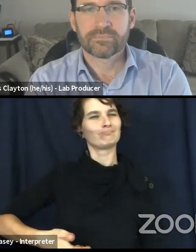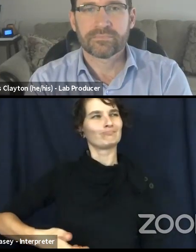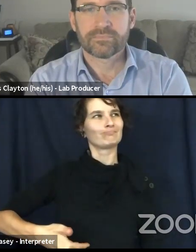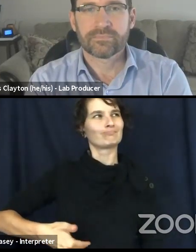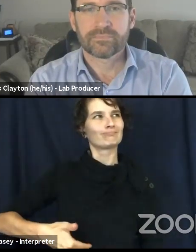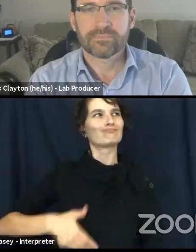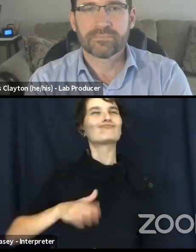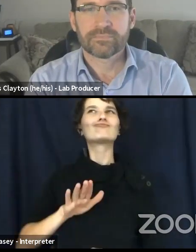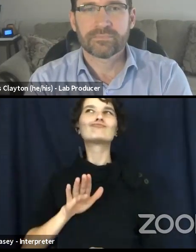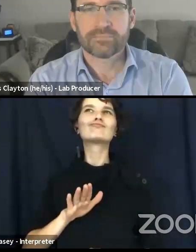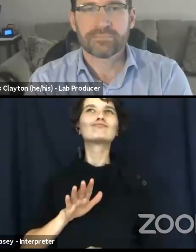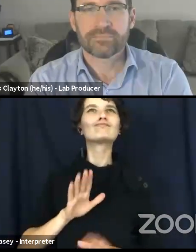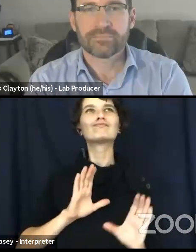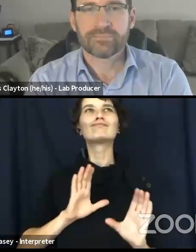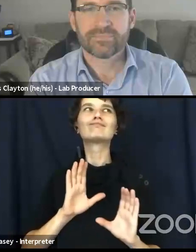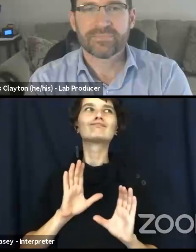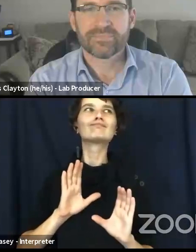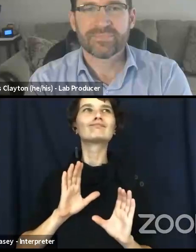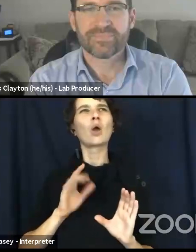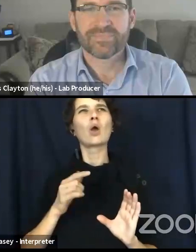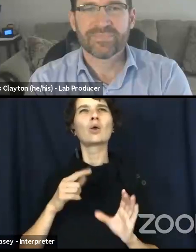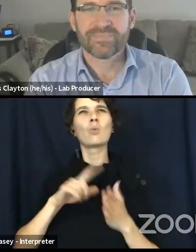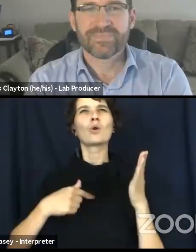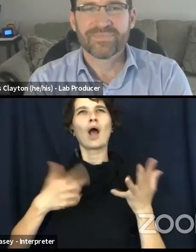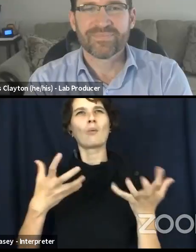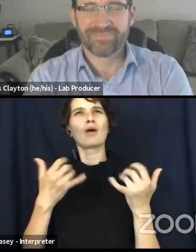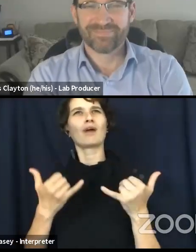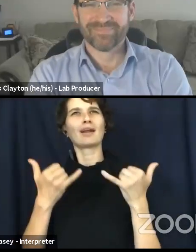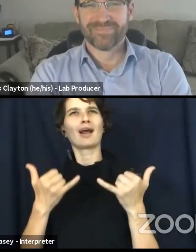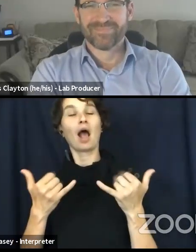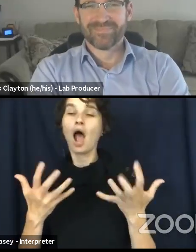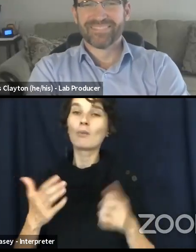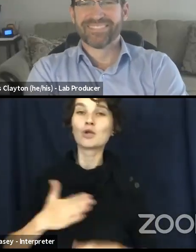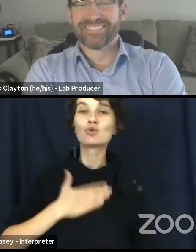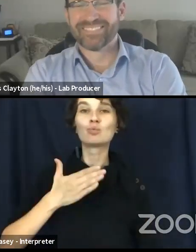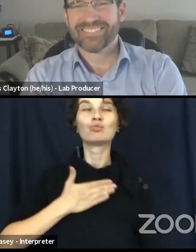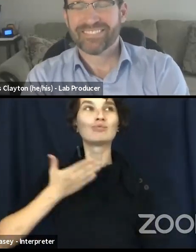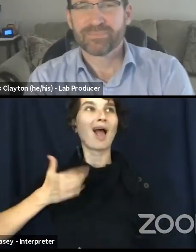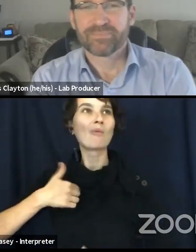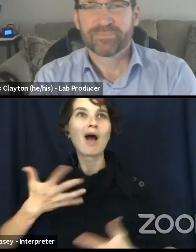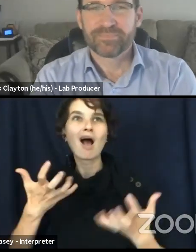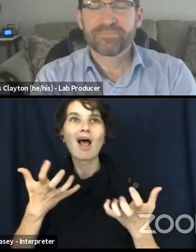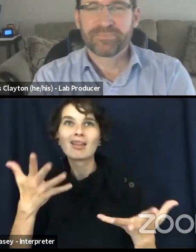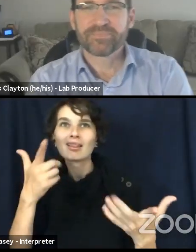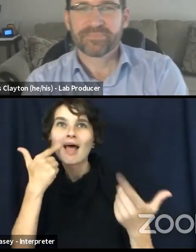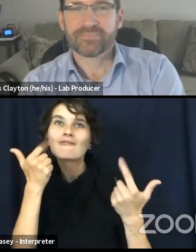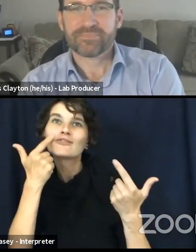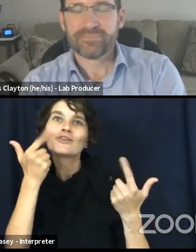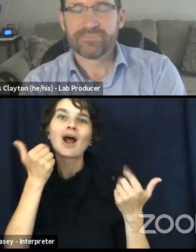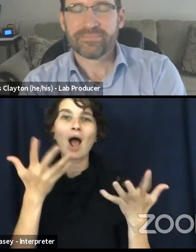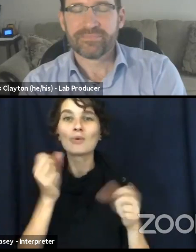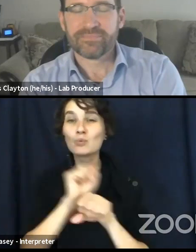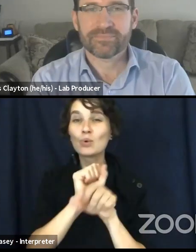okay, what do I want right now? I want a joyful experience. I want laughter. I want to work with people who I love,